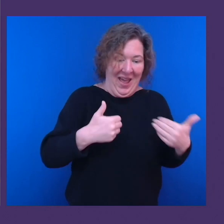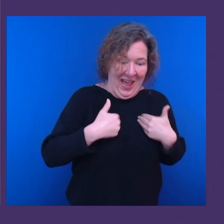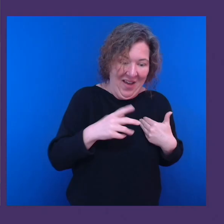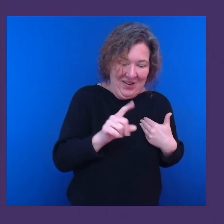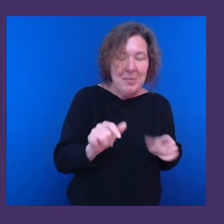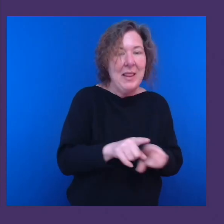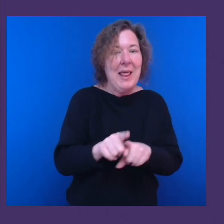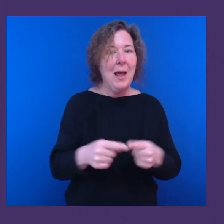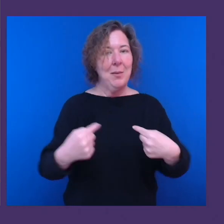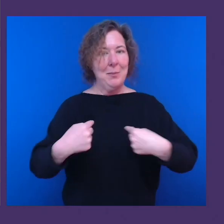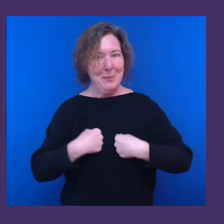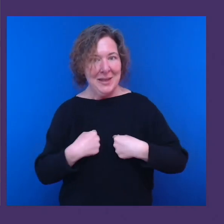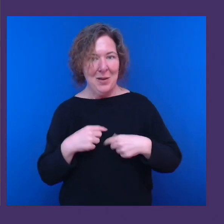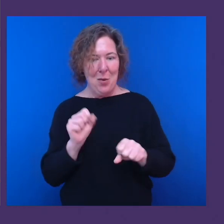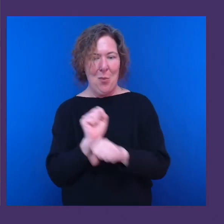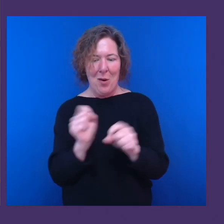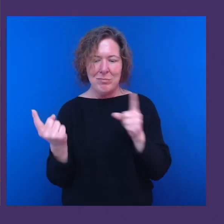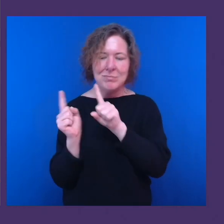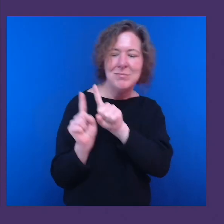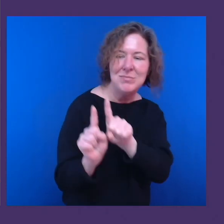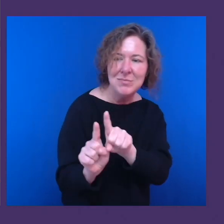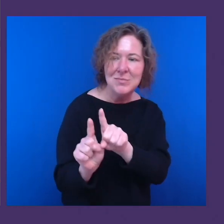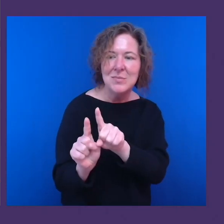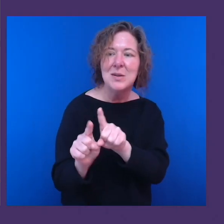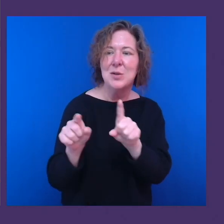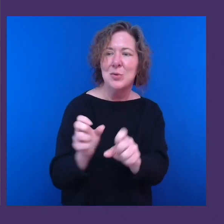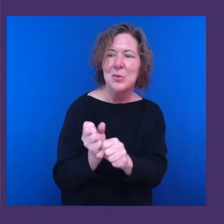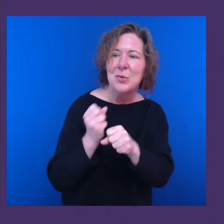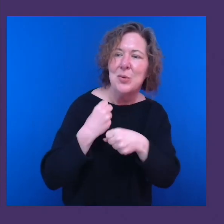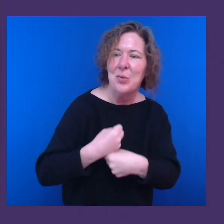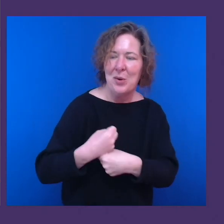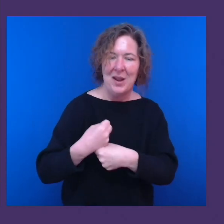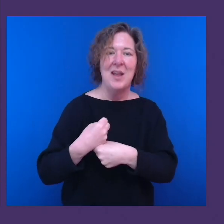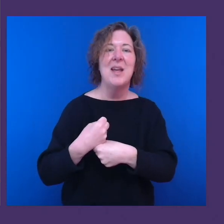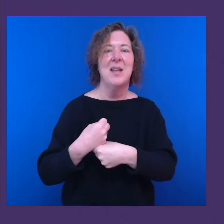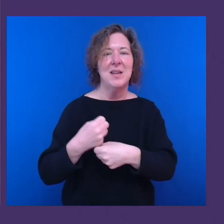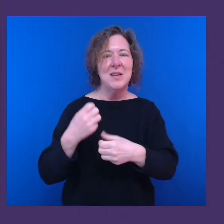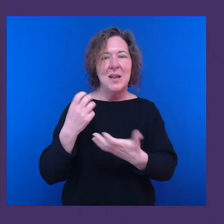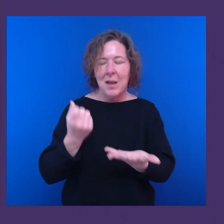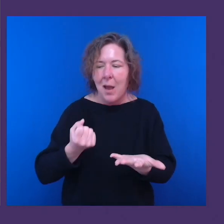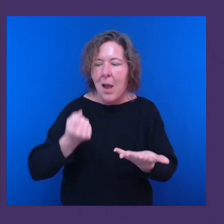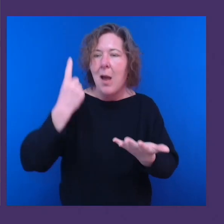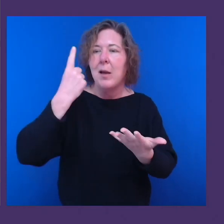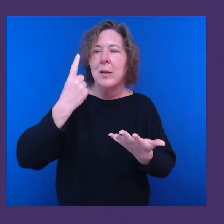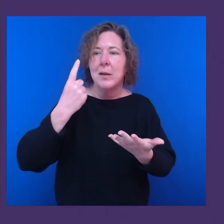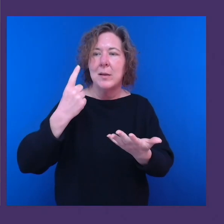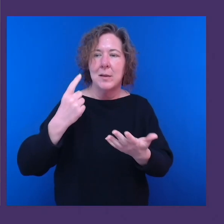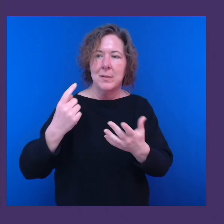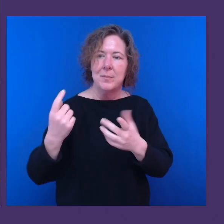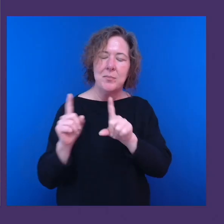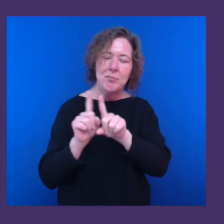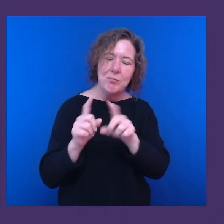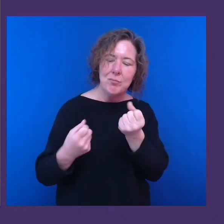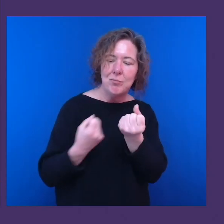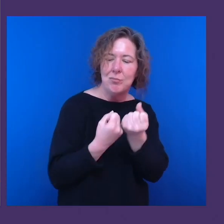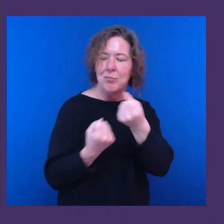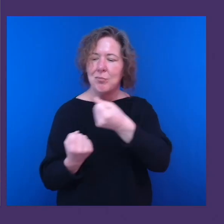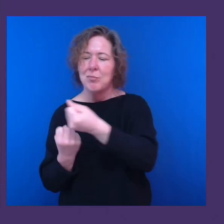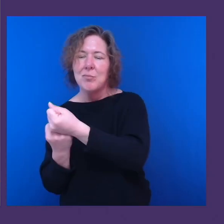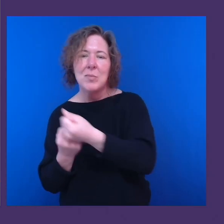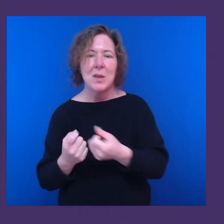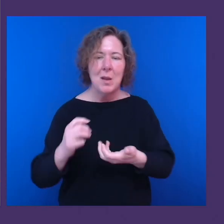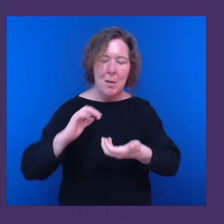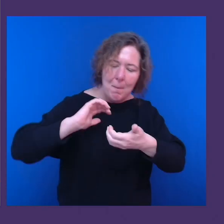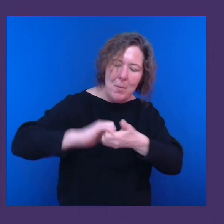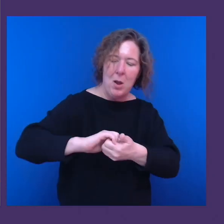working alongside them, you create an understanding, an allyship, a partnership, a right level